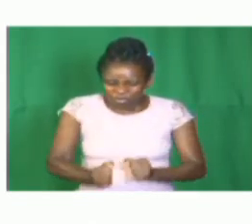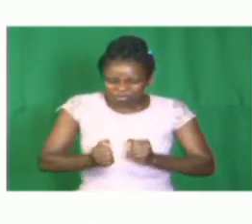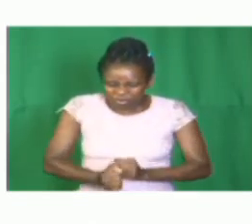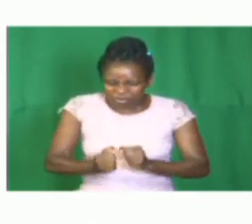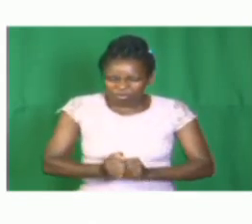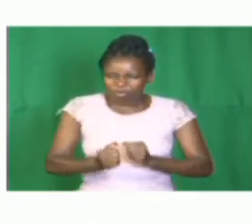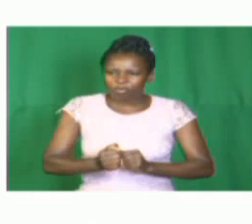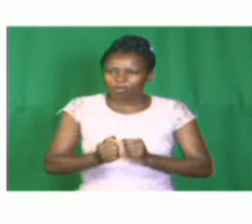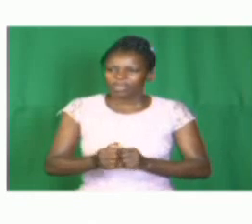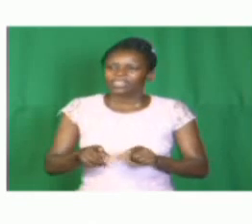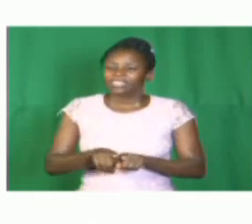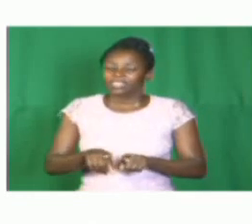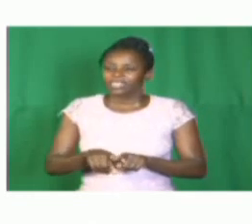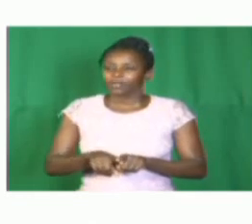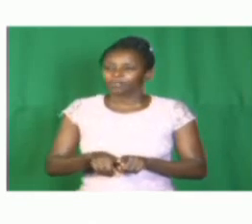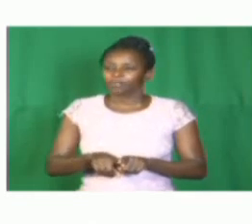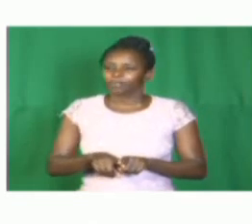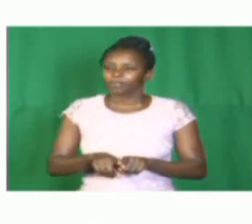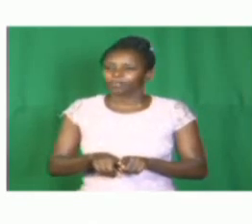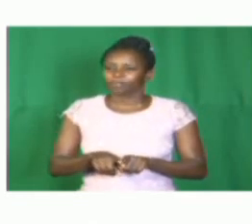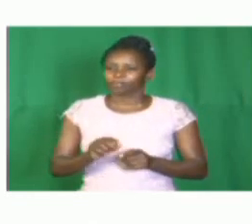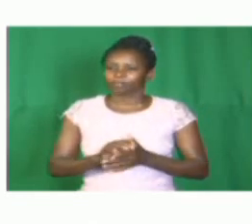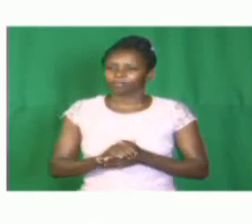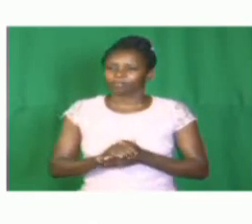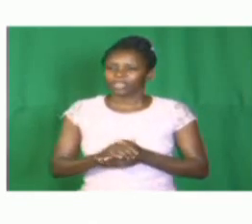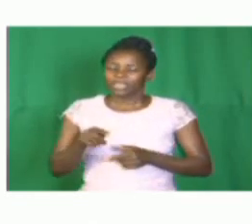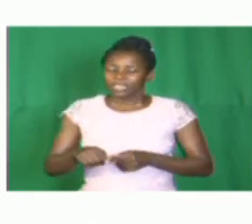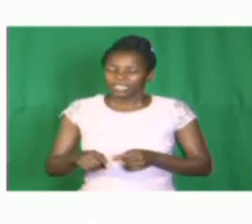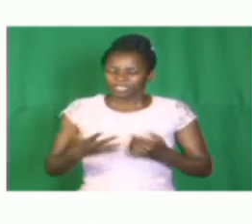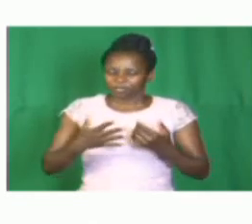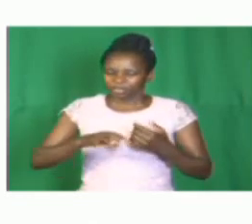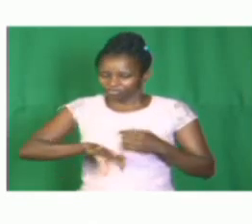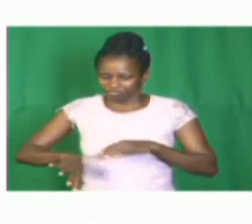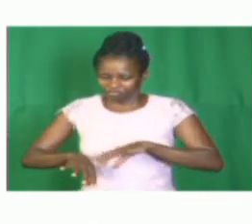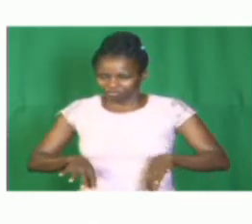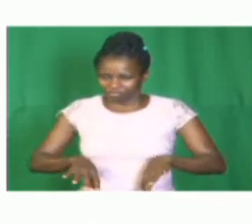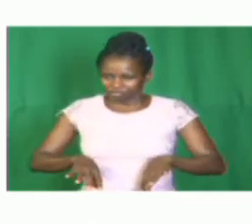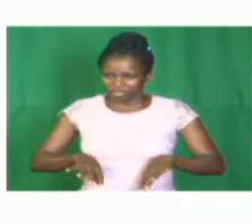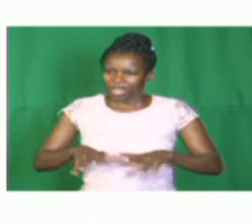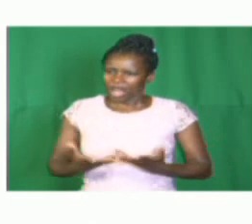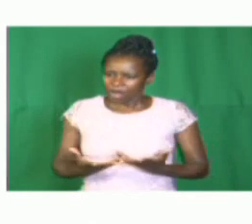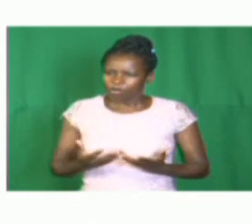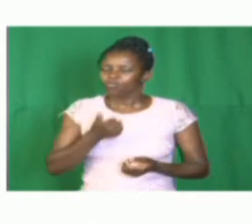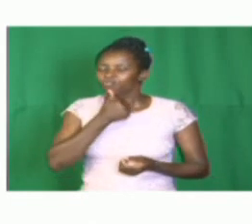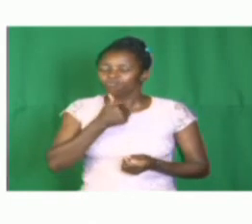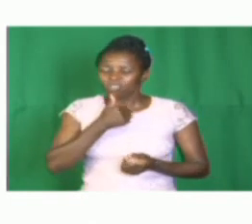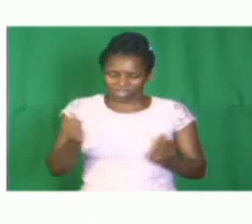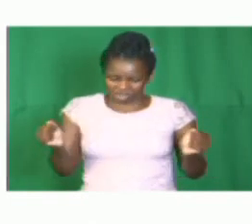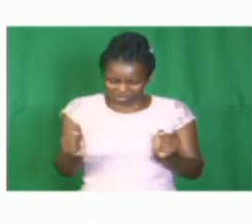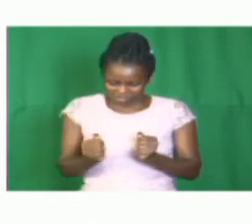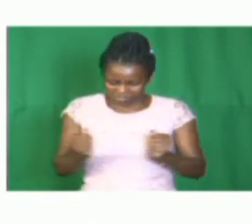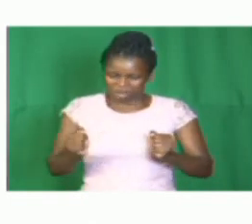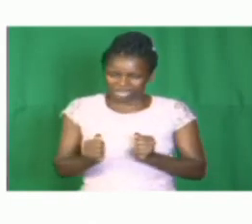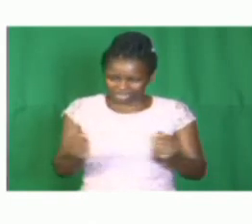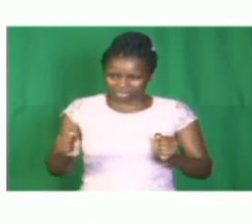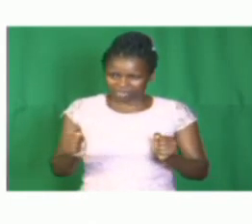So this dear Elena, this mixture can also be separated using